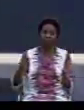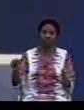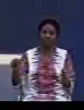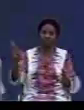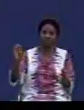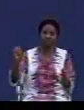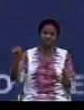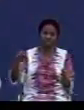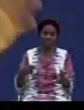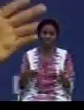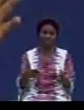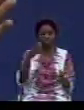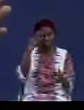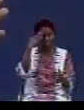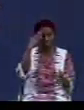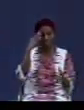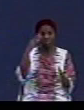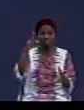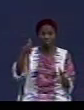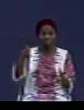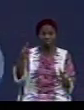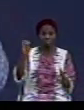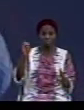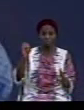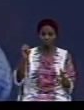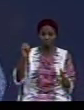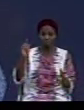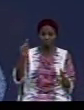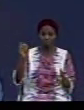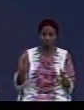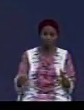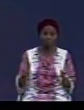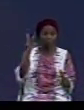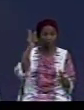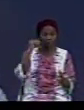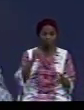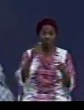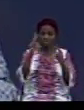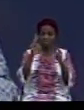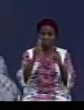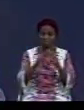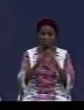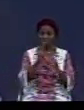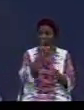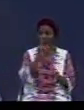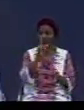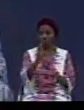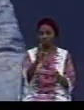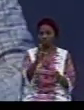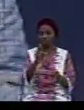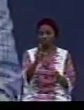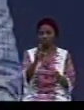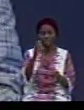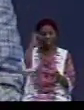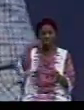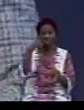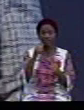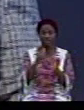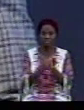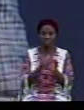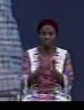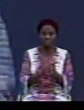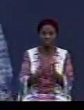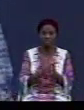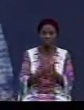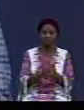Peter was very definite. He said, Jesus of Nazareth. You might have